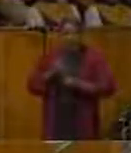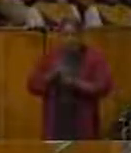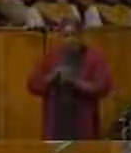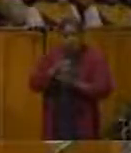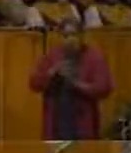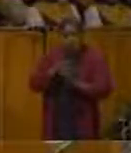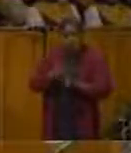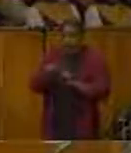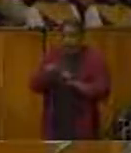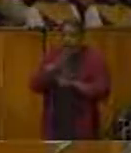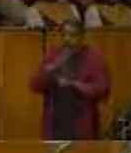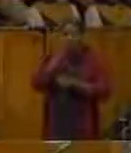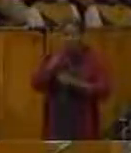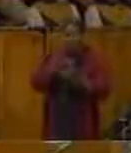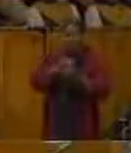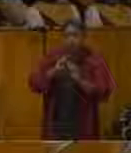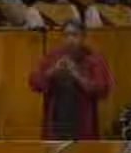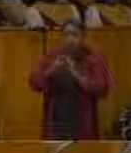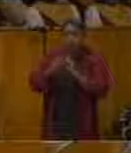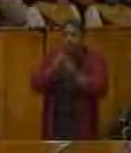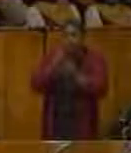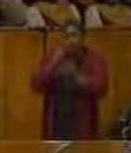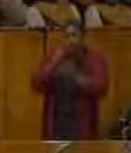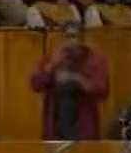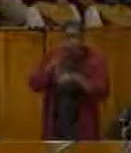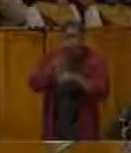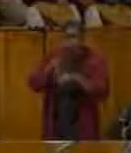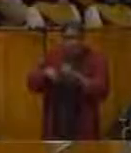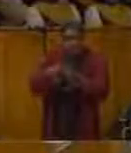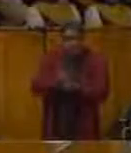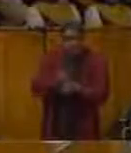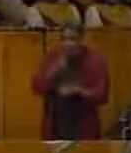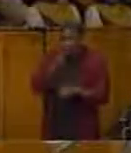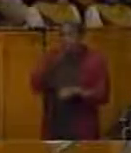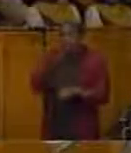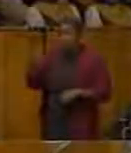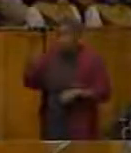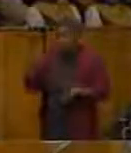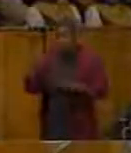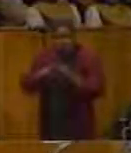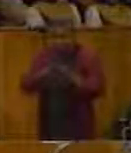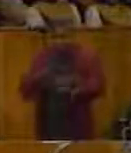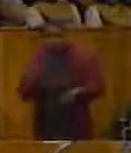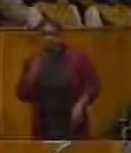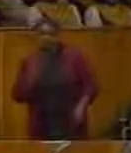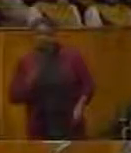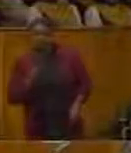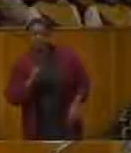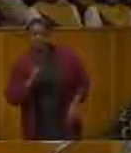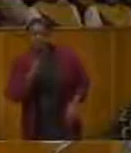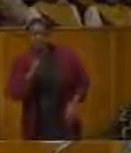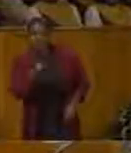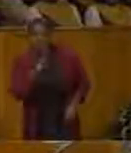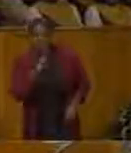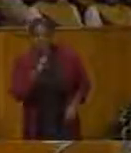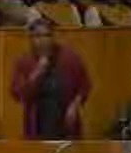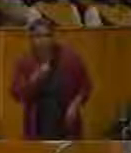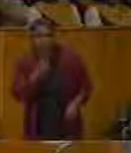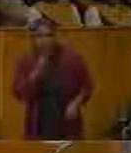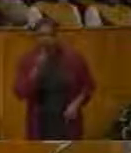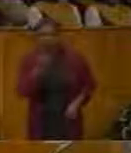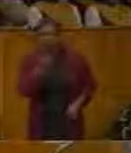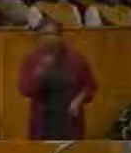about how faithful you've been in giving to the church this year, because they will swear you are a bona fide